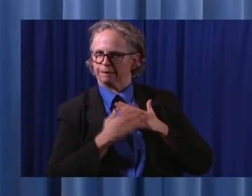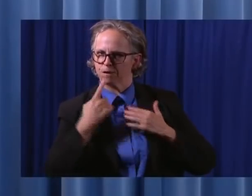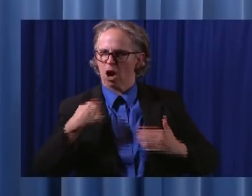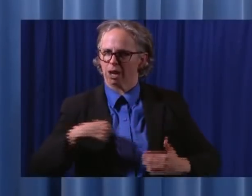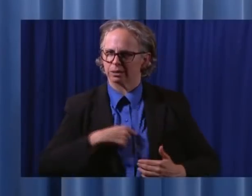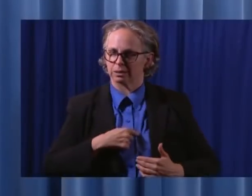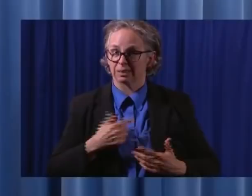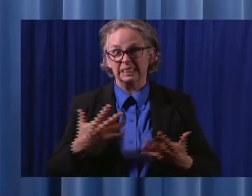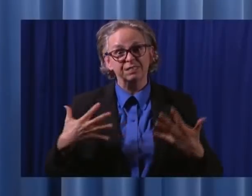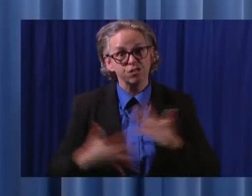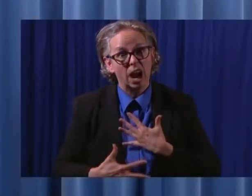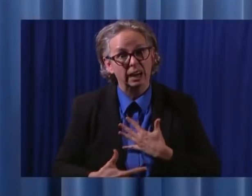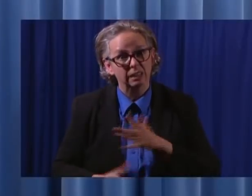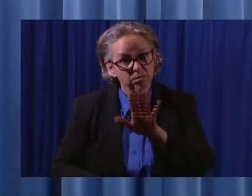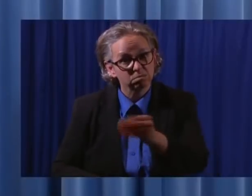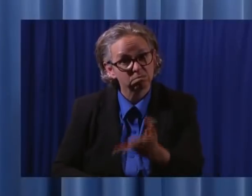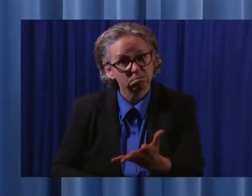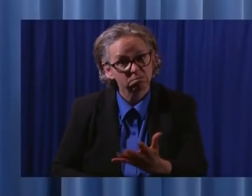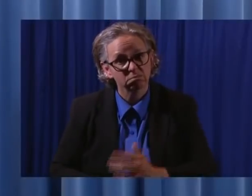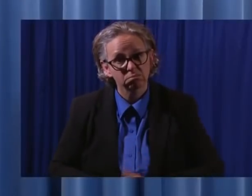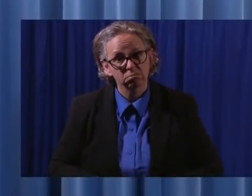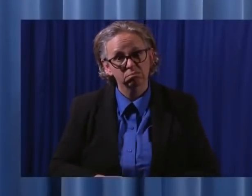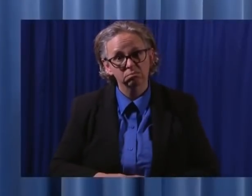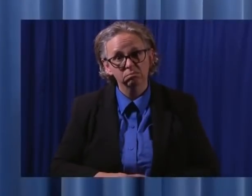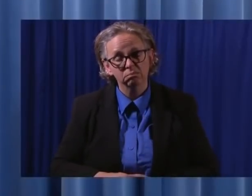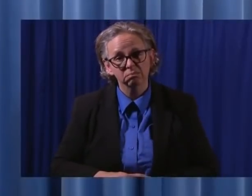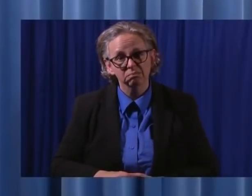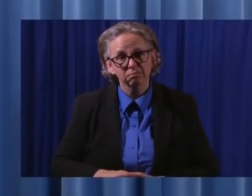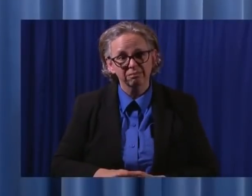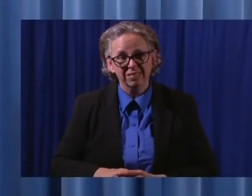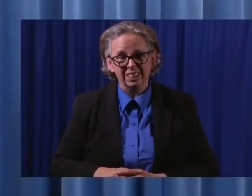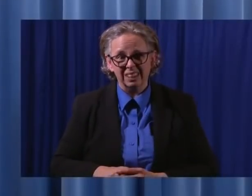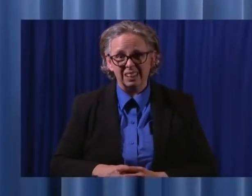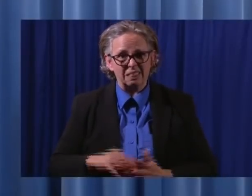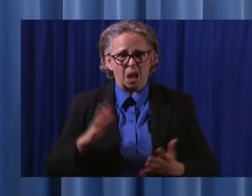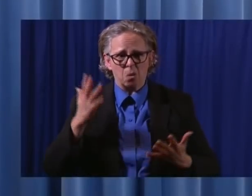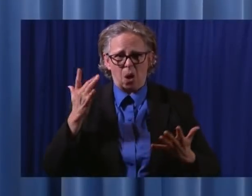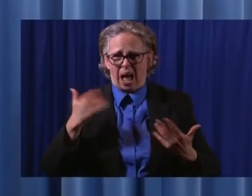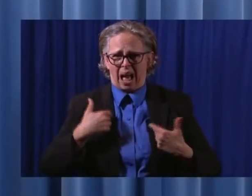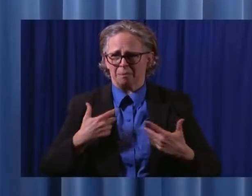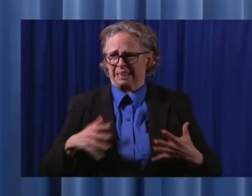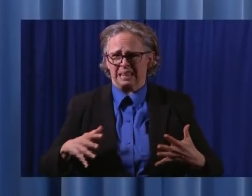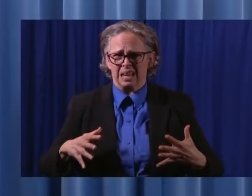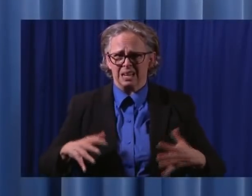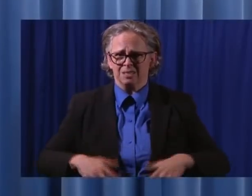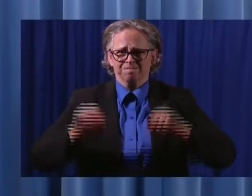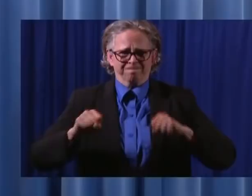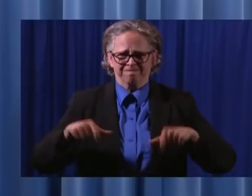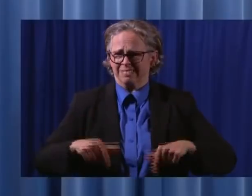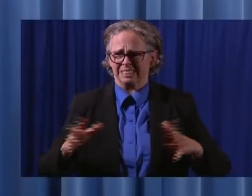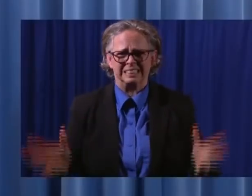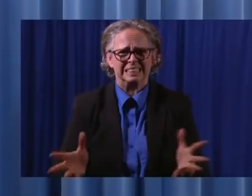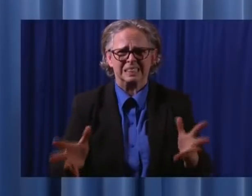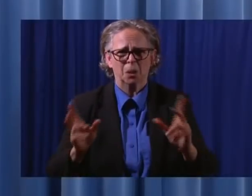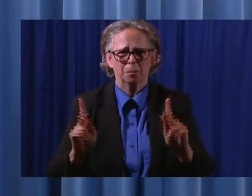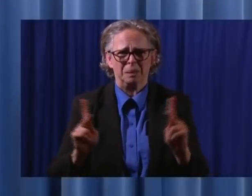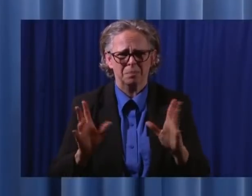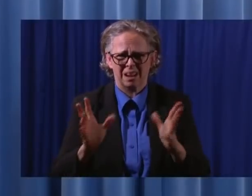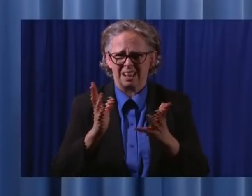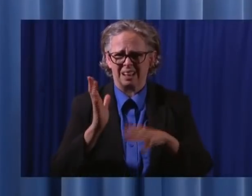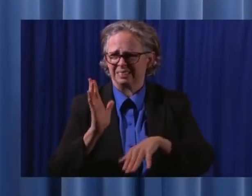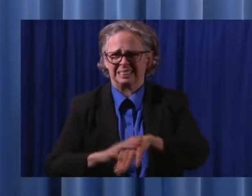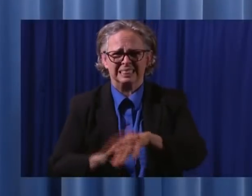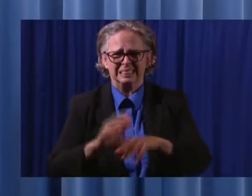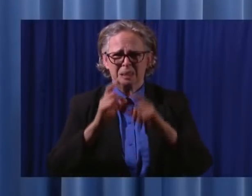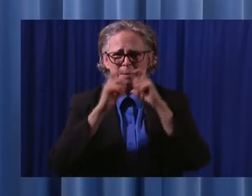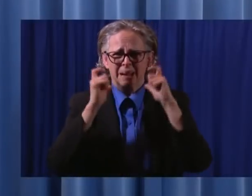me as the governor of Ohio, and that's why we're working so very, very hard, frankly, to talk about wearing masks, to talk about